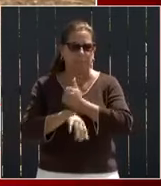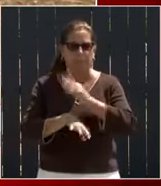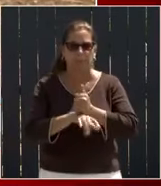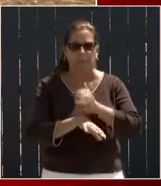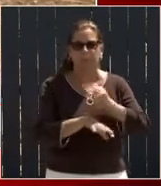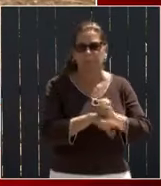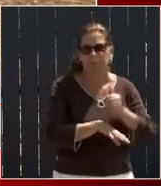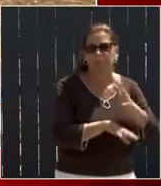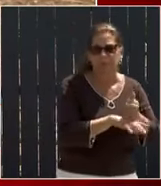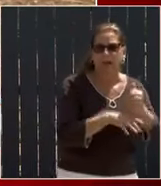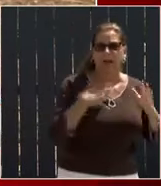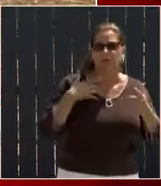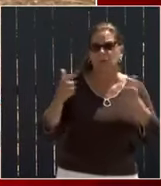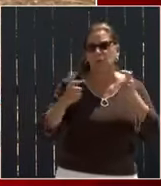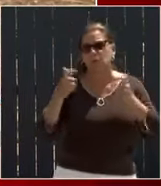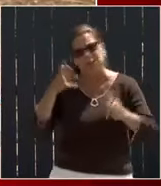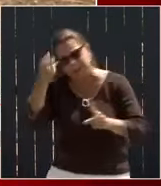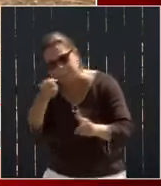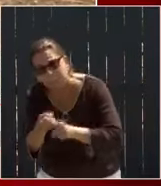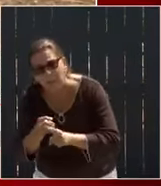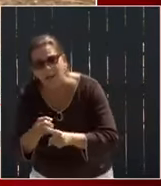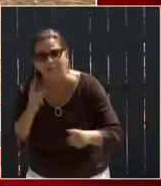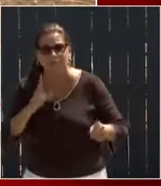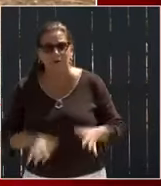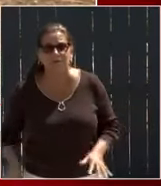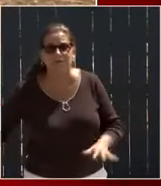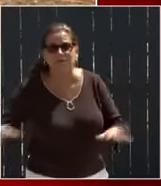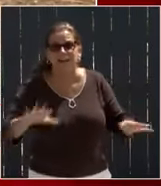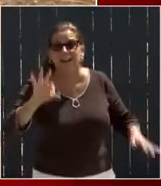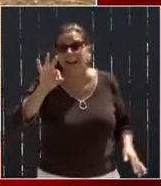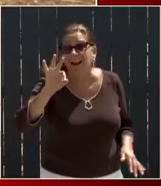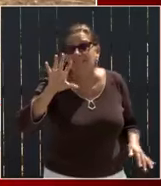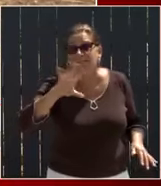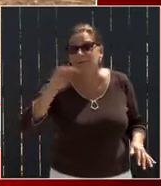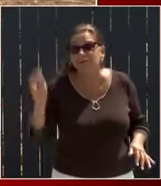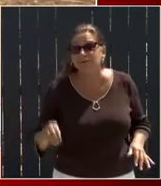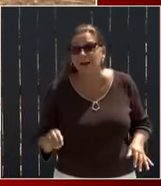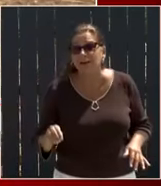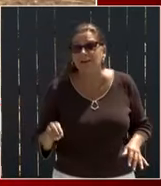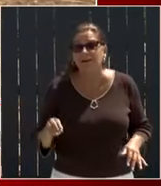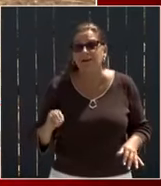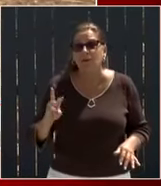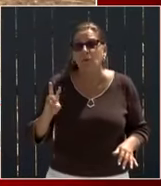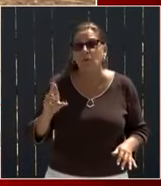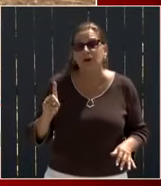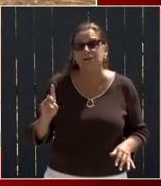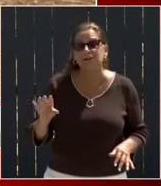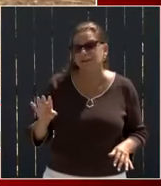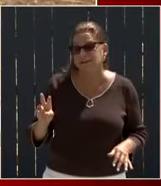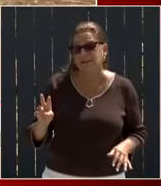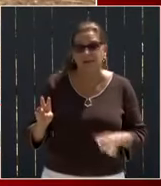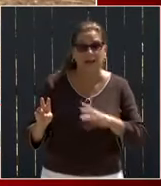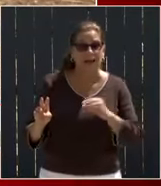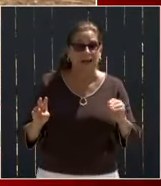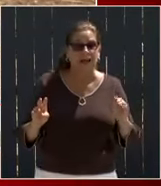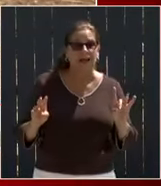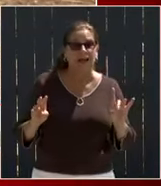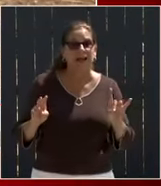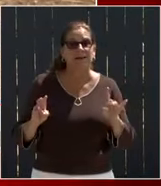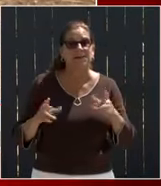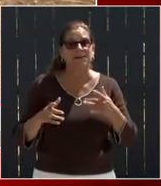And so what it'll do is make sure that 95% of Ward 7 and 8 residents are within walking